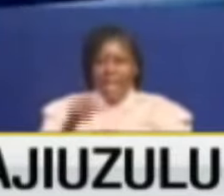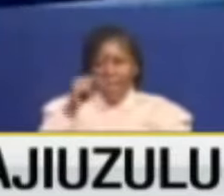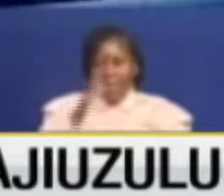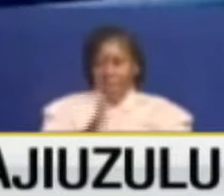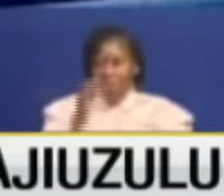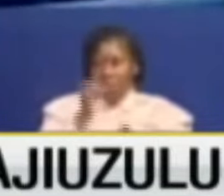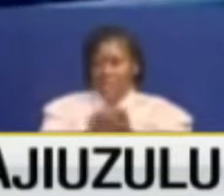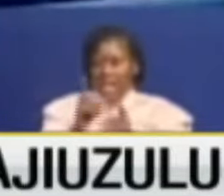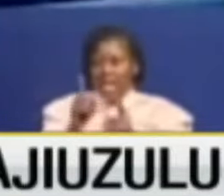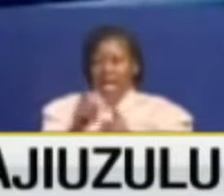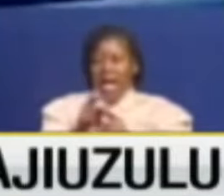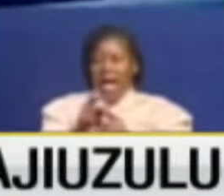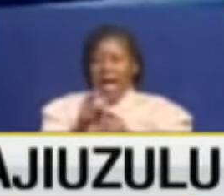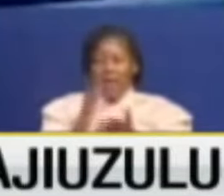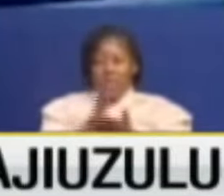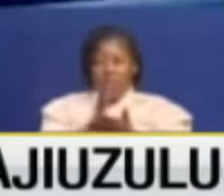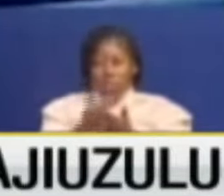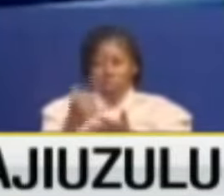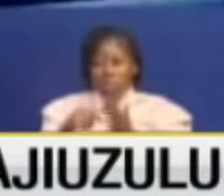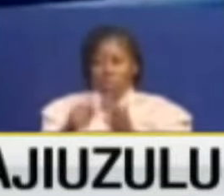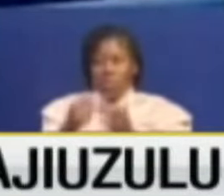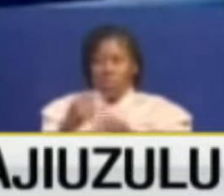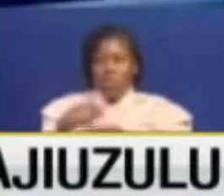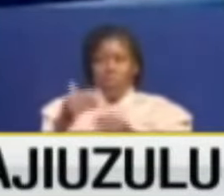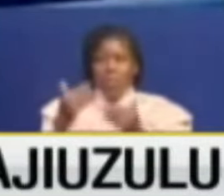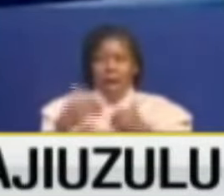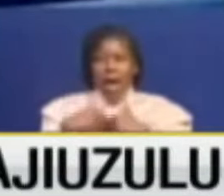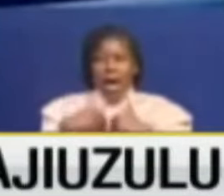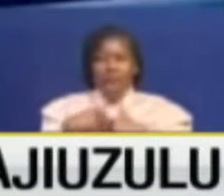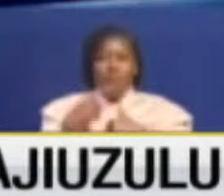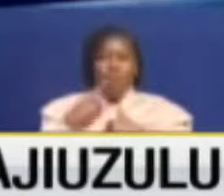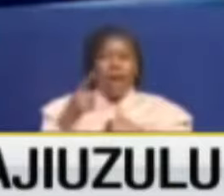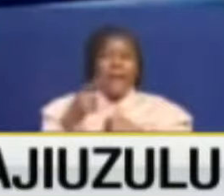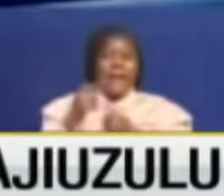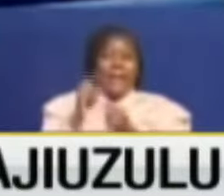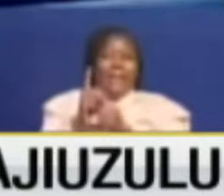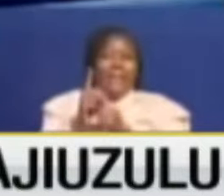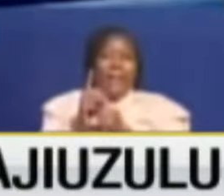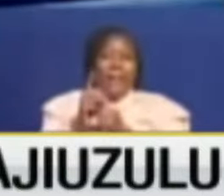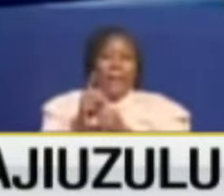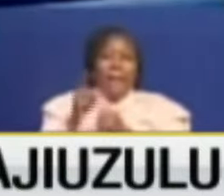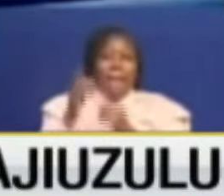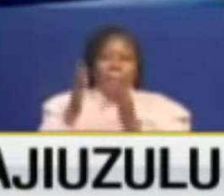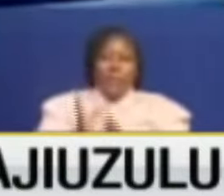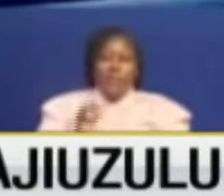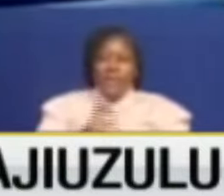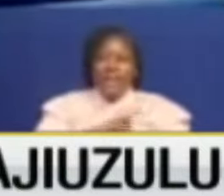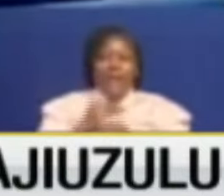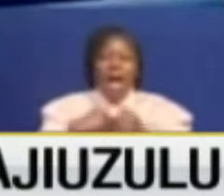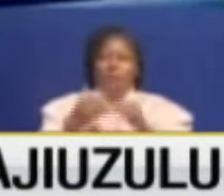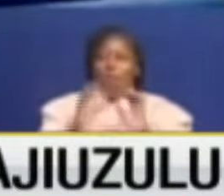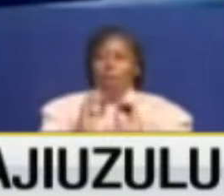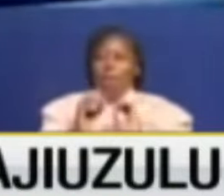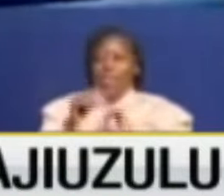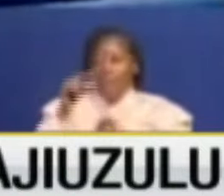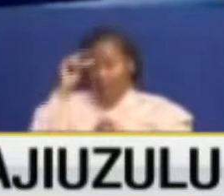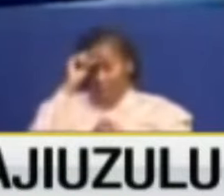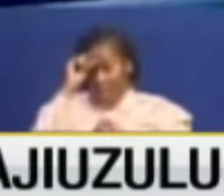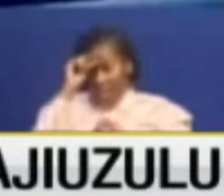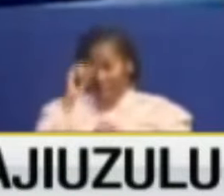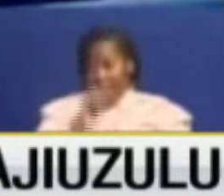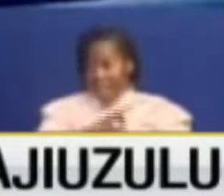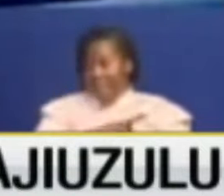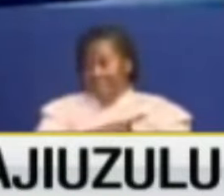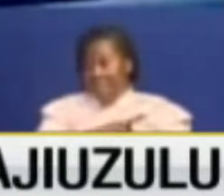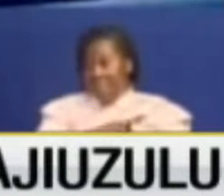office. As a matter of fact, we do not have 111 personal staff in the governor's office. It is